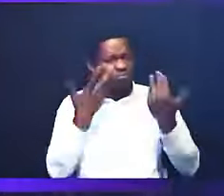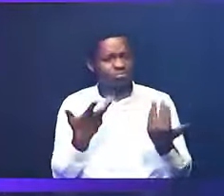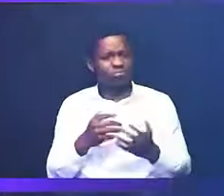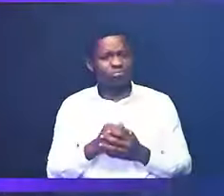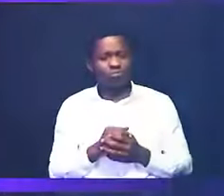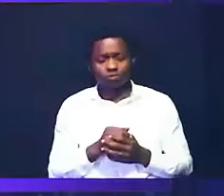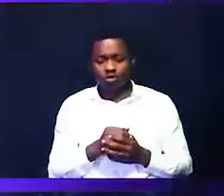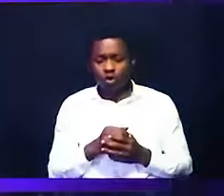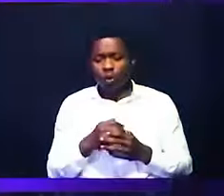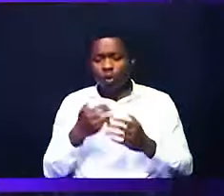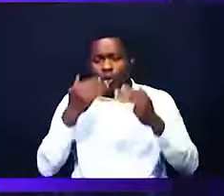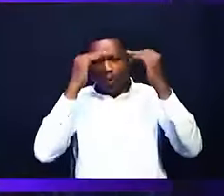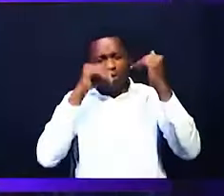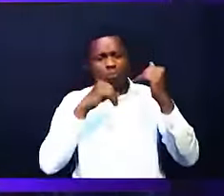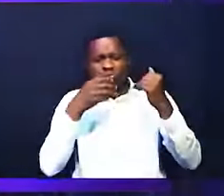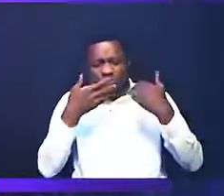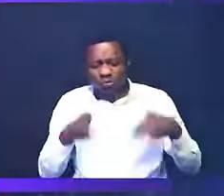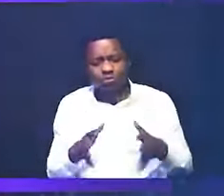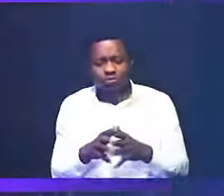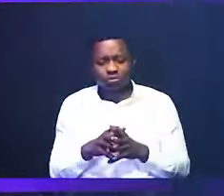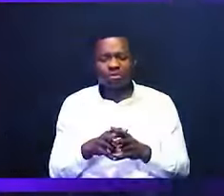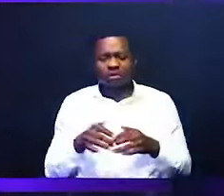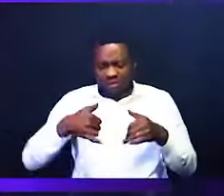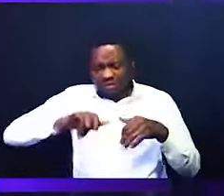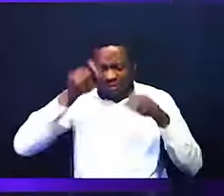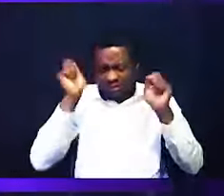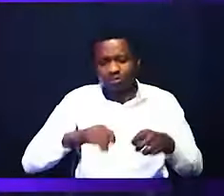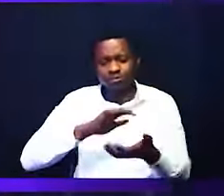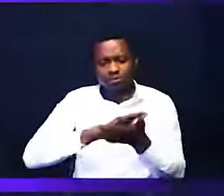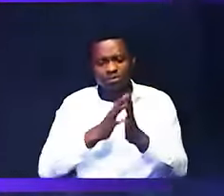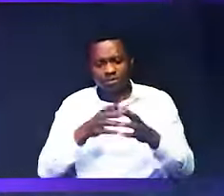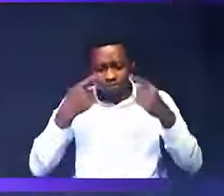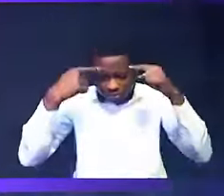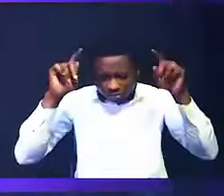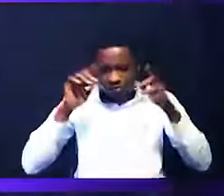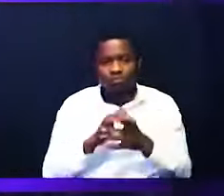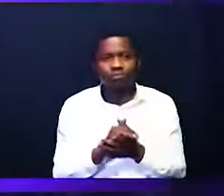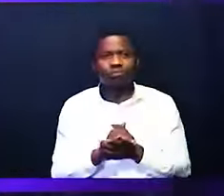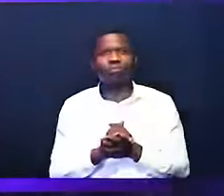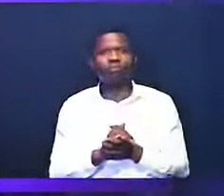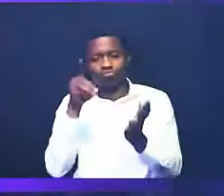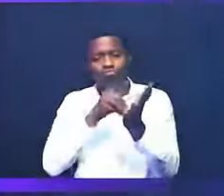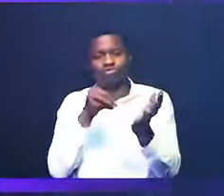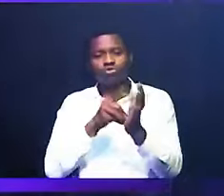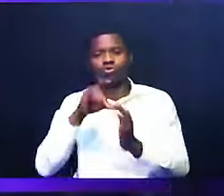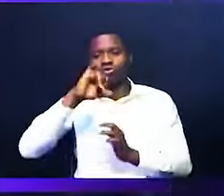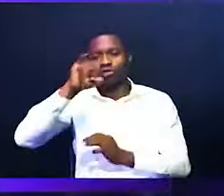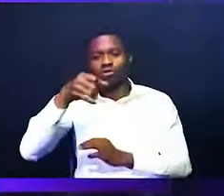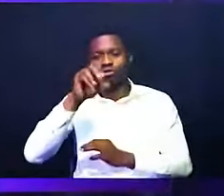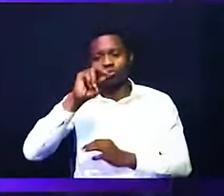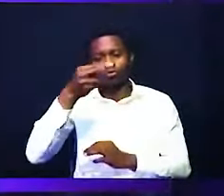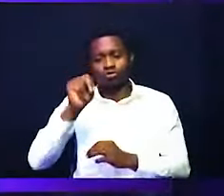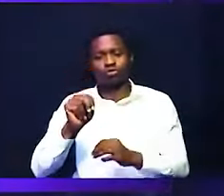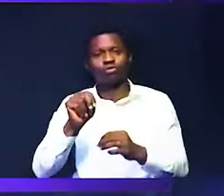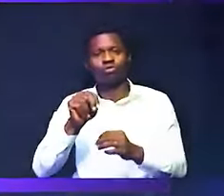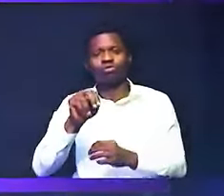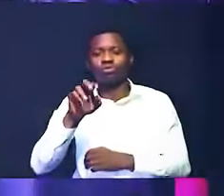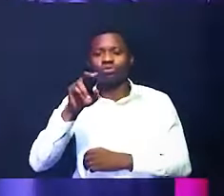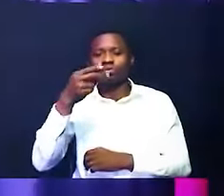It is not over yet. Dr. John Haggai of the Haggai Institute says, be